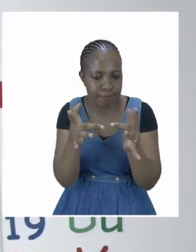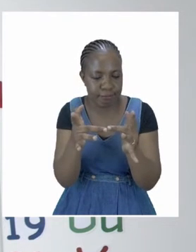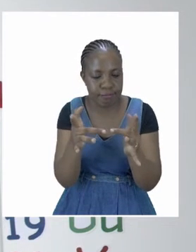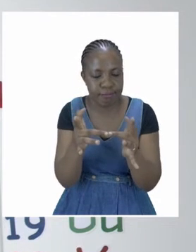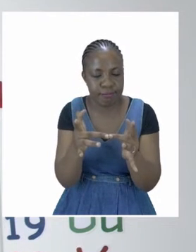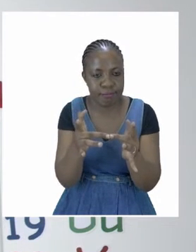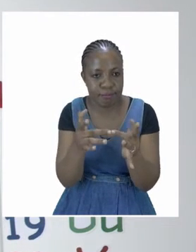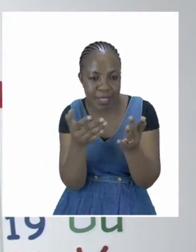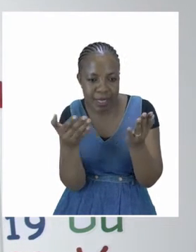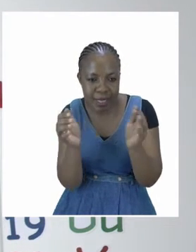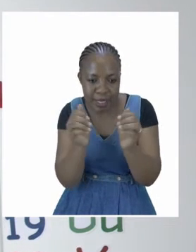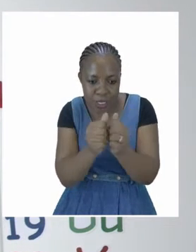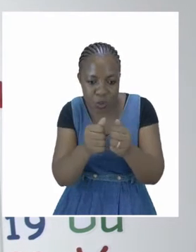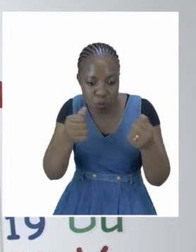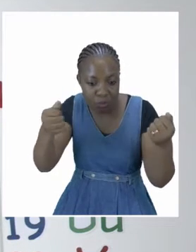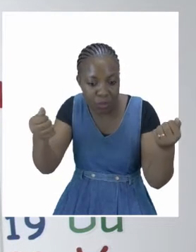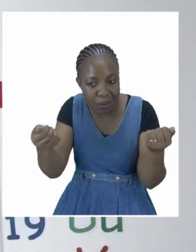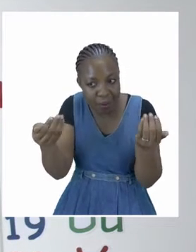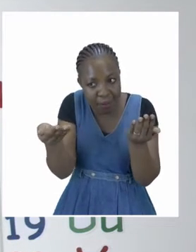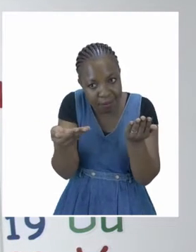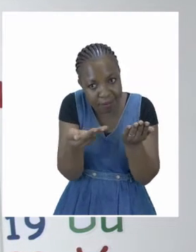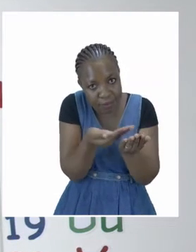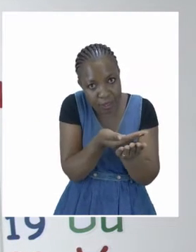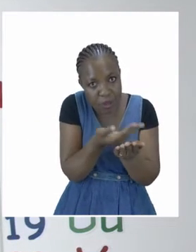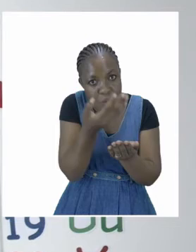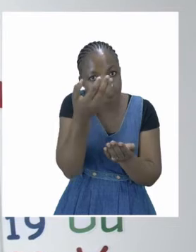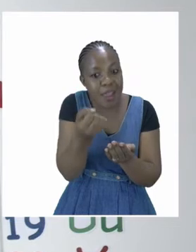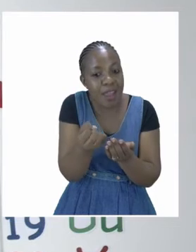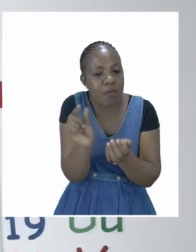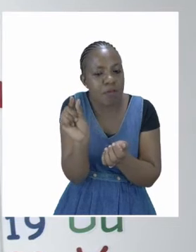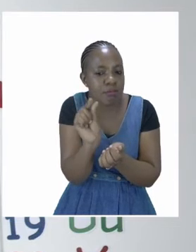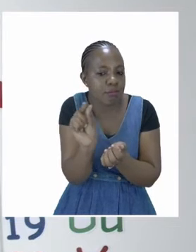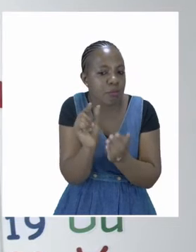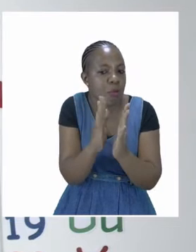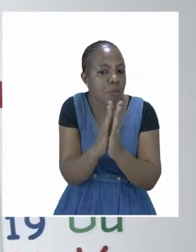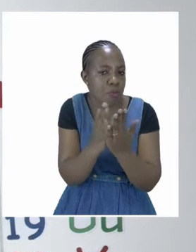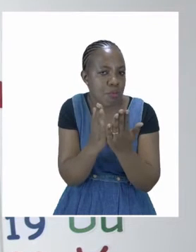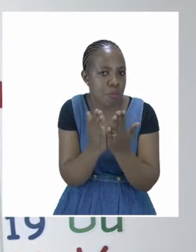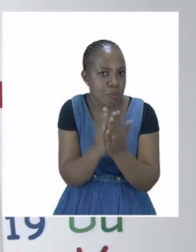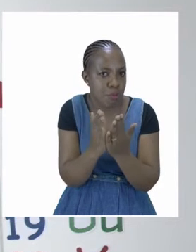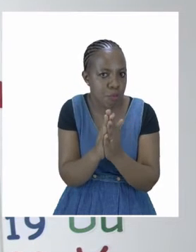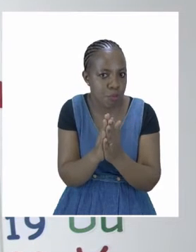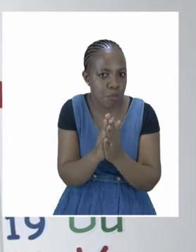Okay. Bye, friends. Bye.